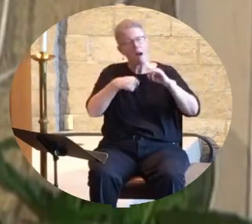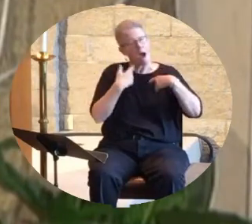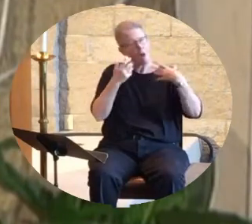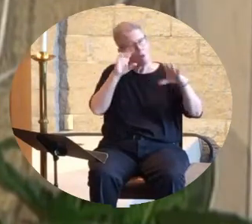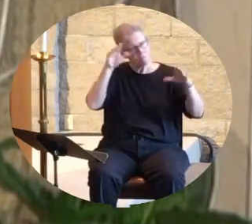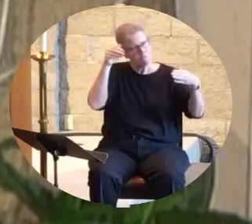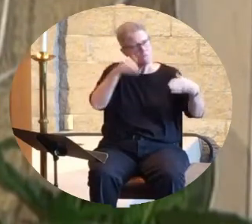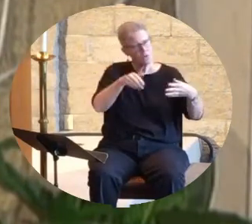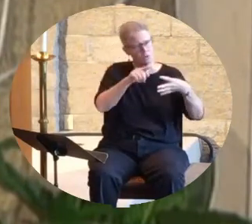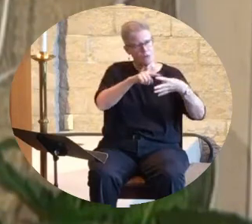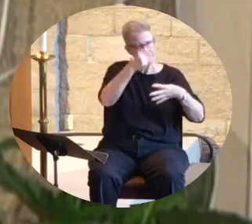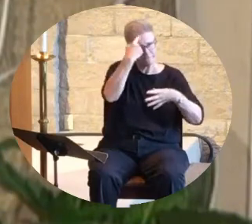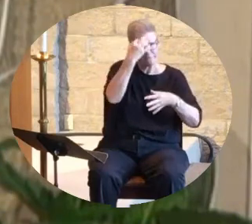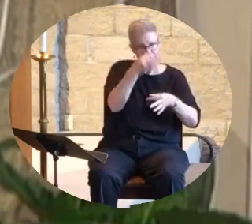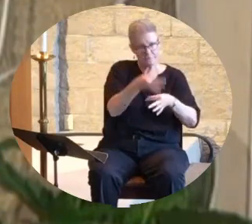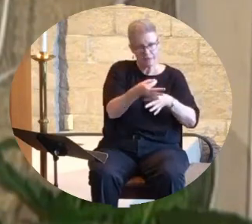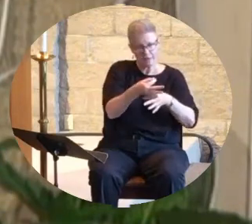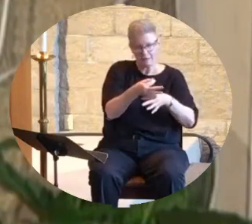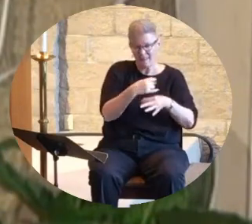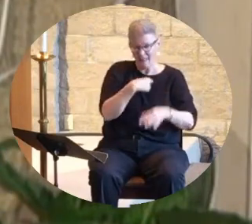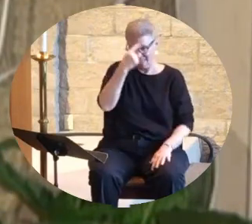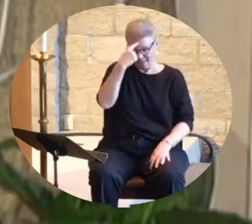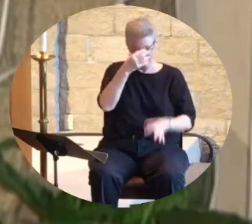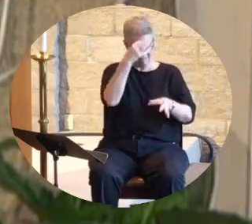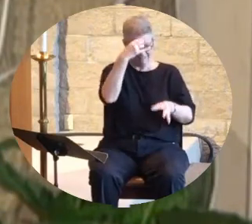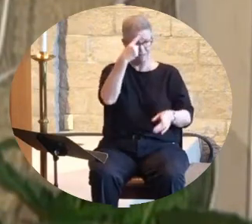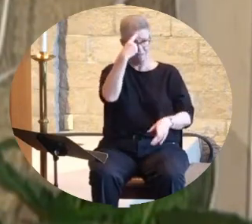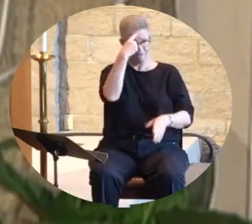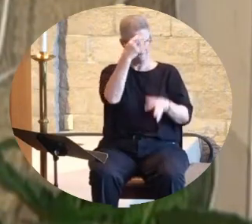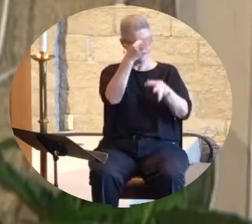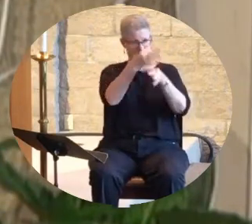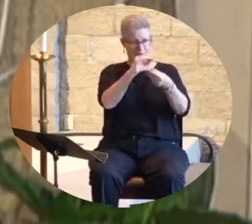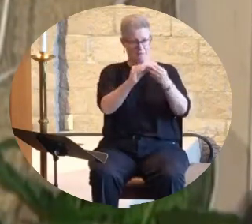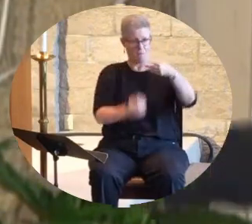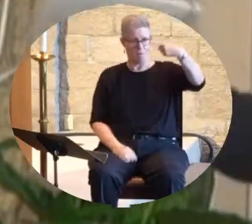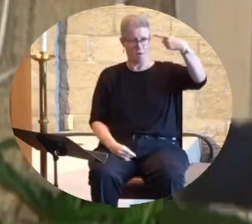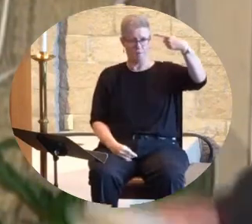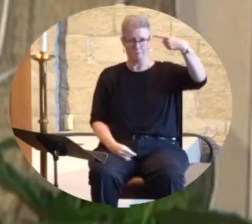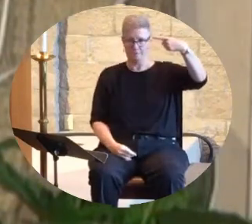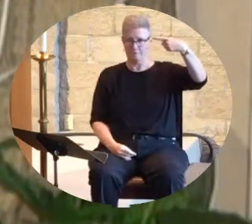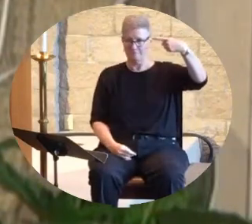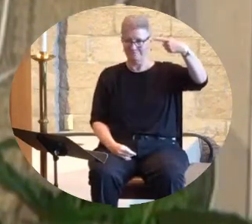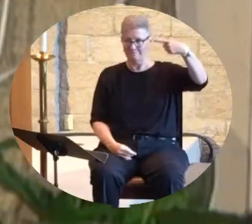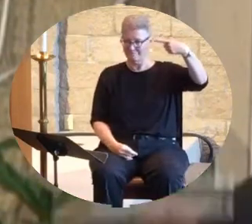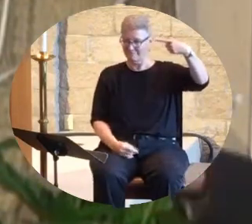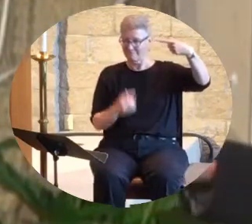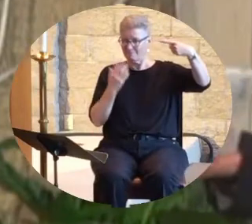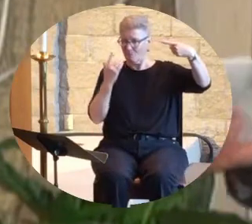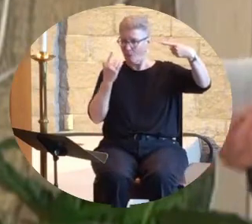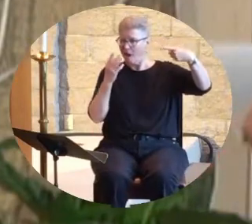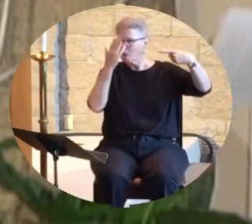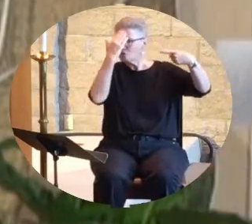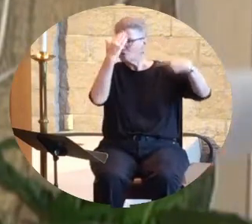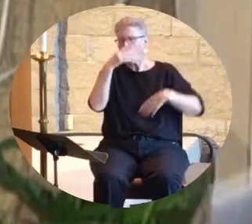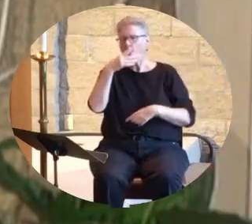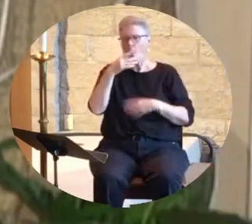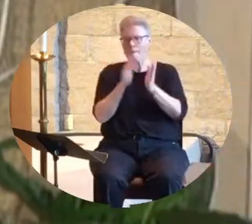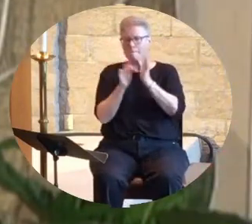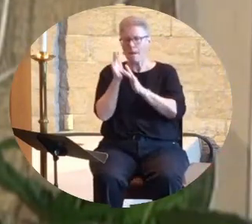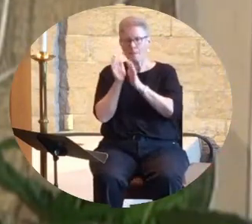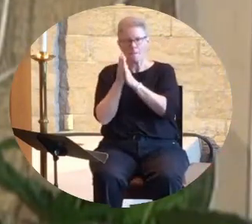it's no accident that faith is number one. It's number one. Peter in the Bible is associated with the